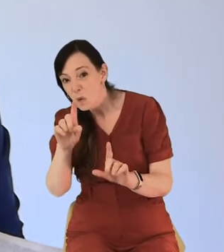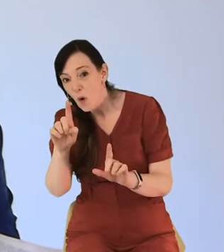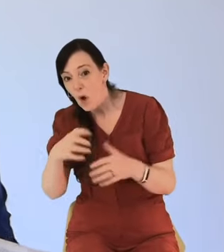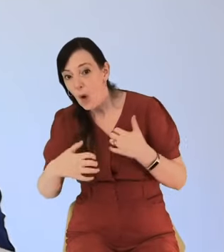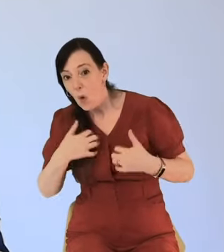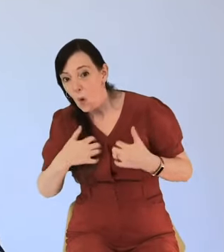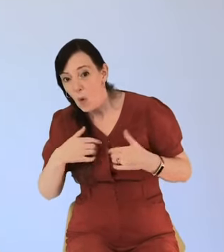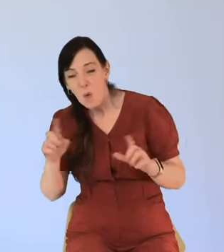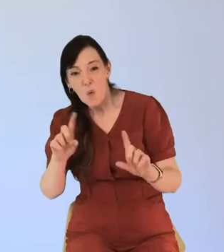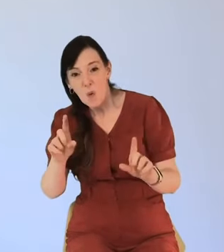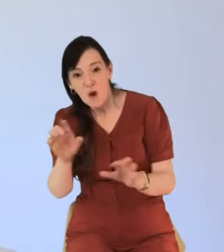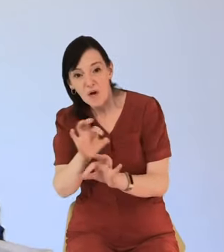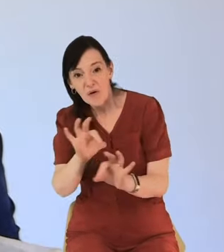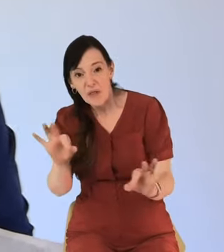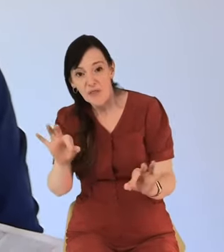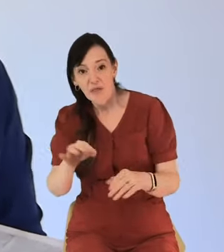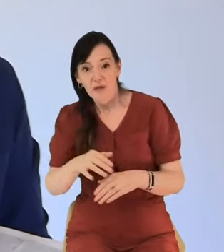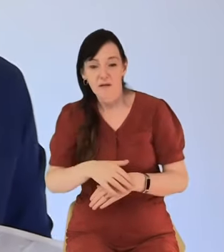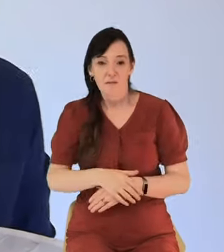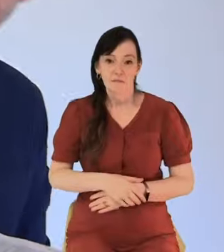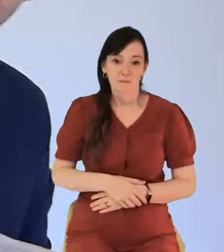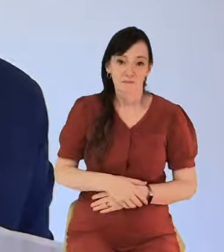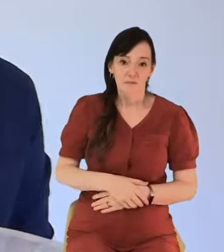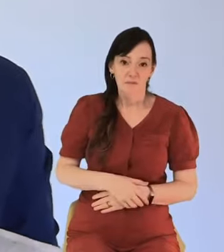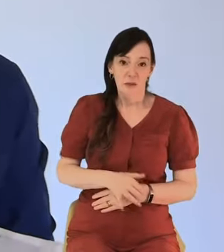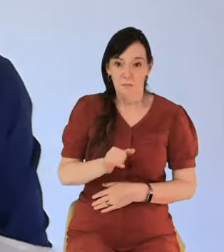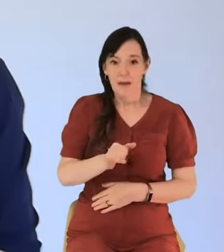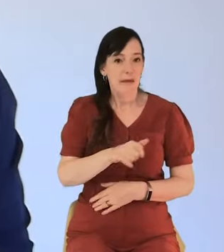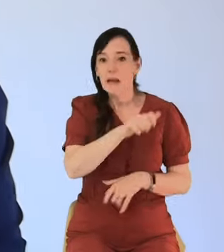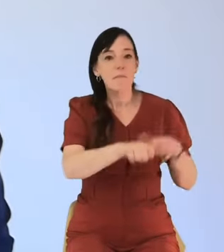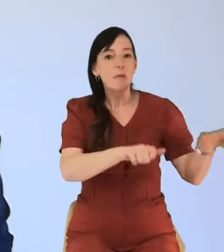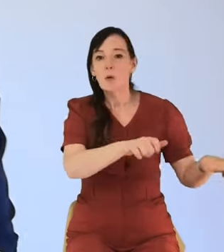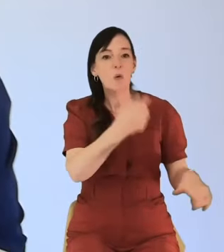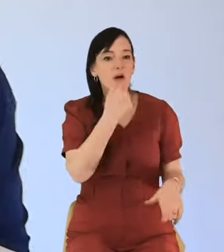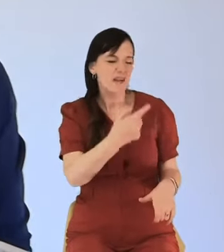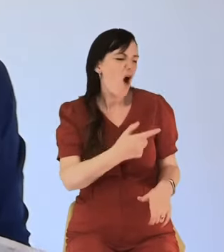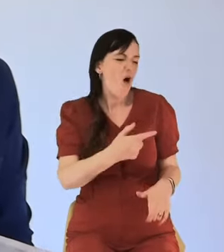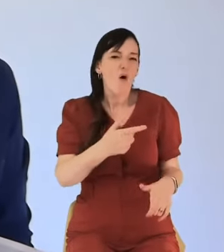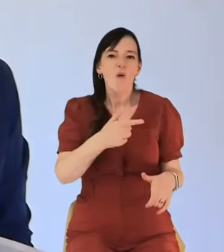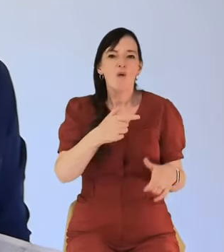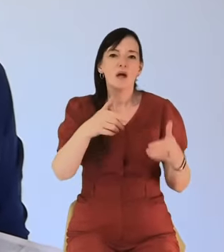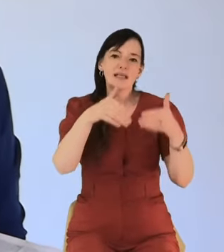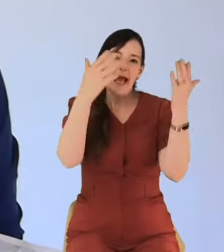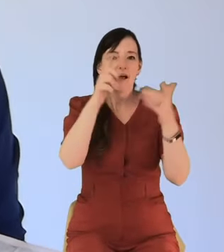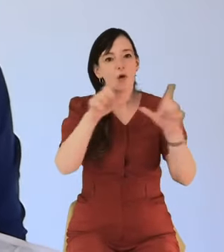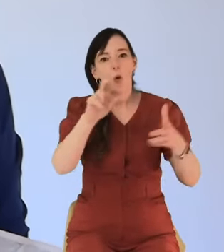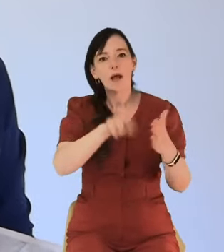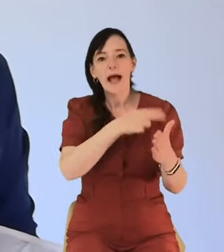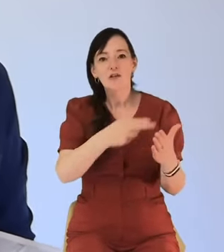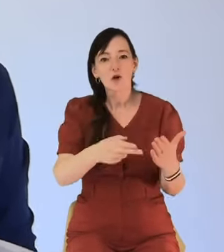And friends, we may not have people telling us that the day of the Lord has been cancelled, but maybe on some